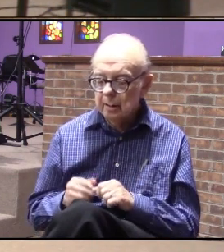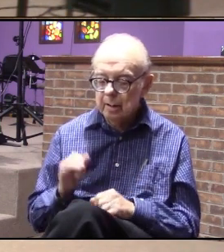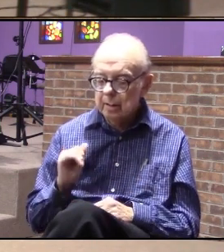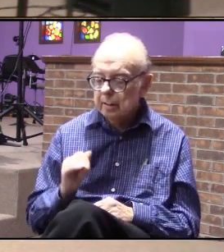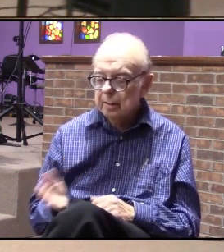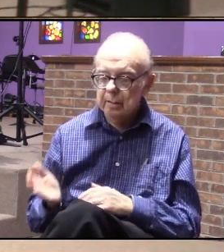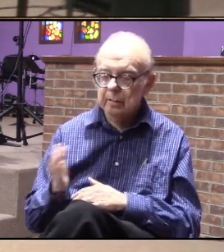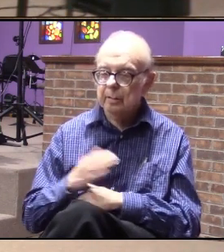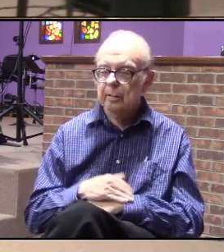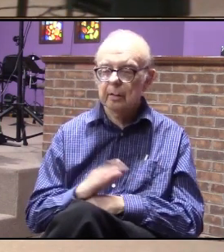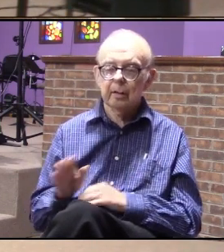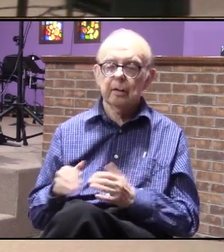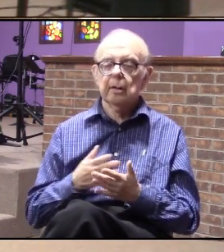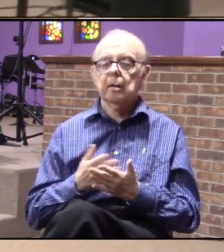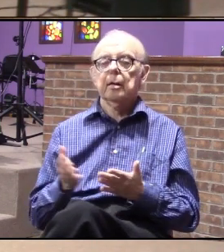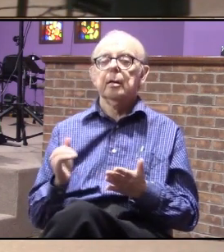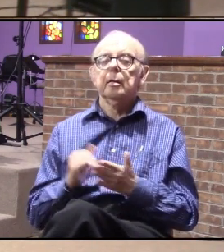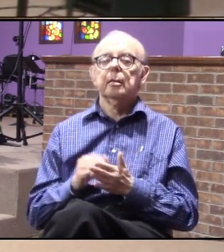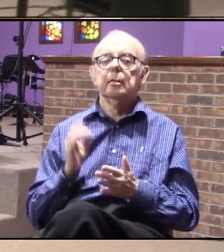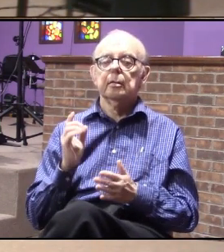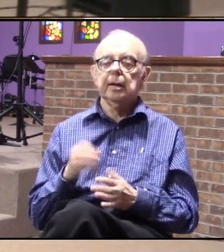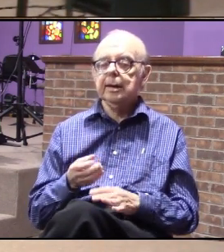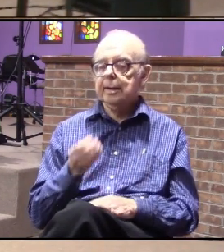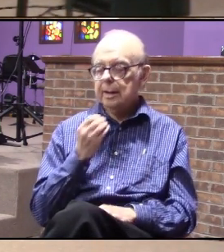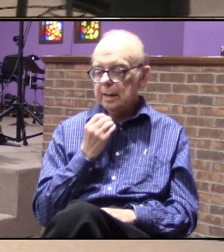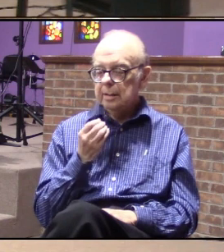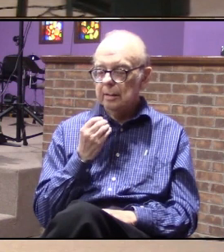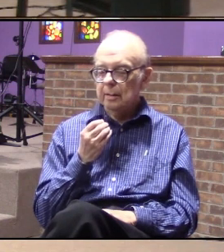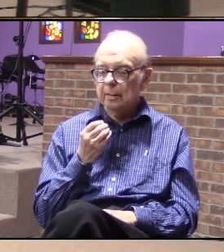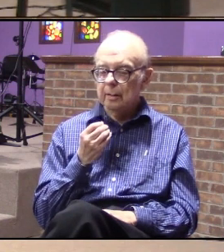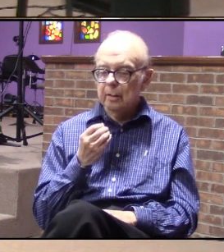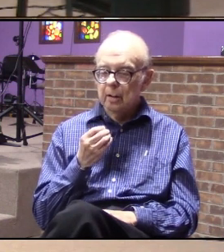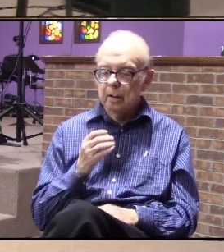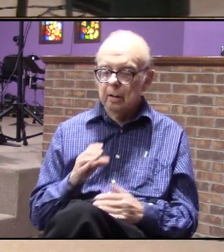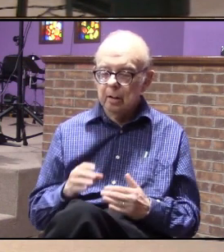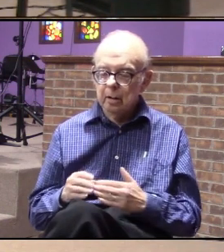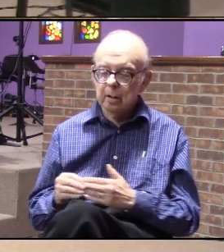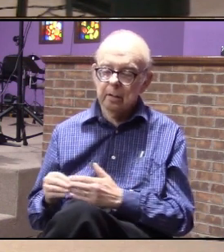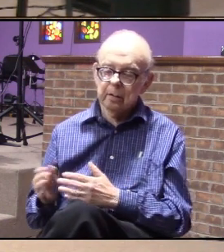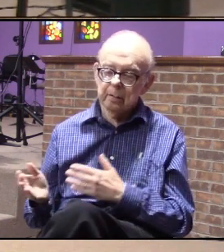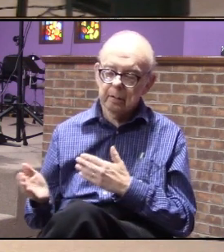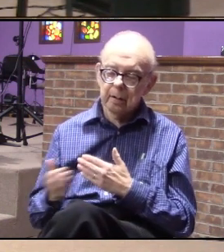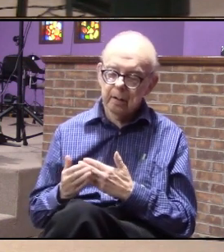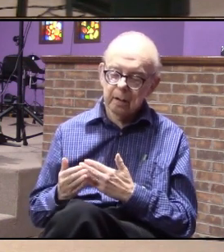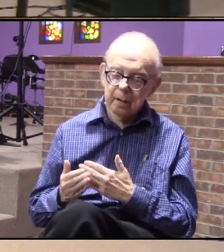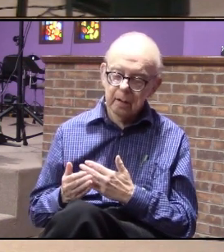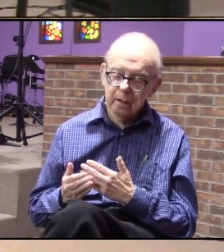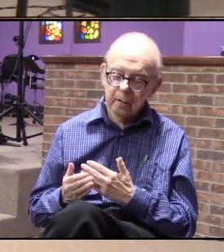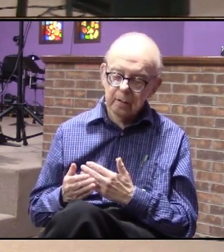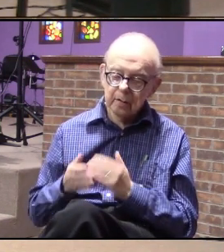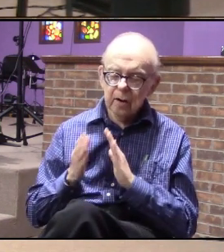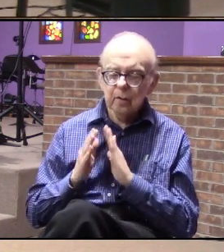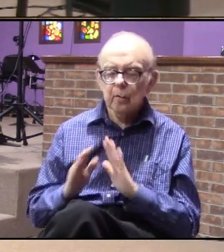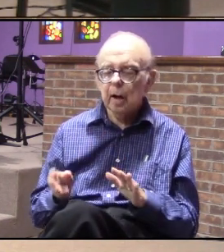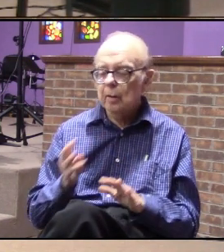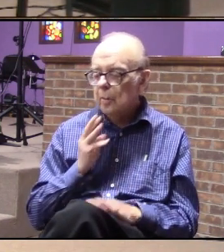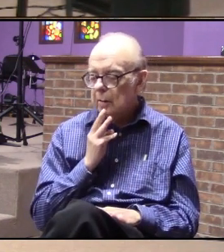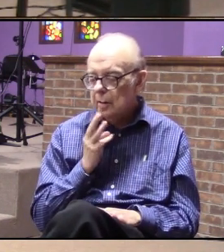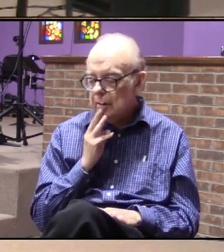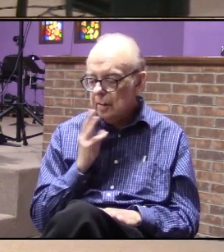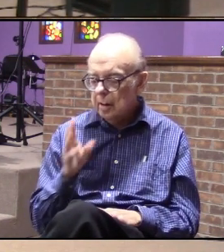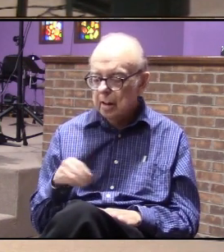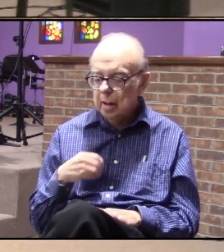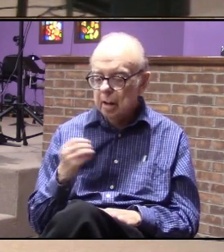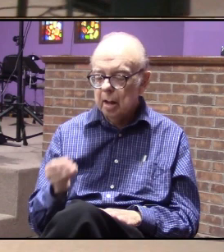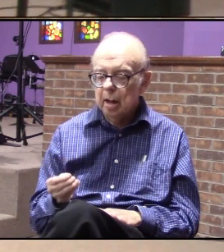all day. I've got everything that I need to eat. He leads me beside quiet or still waters, giving me